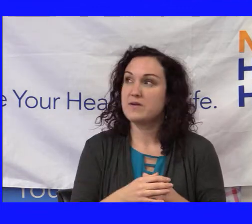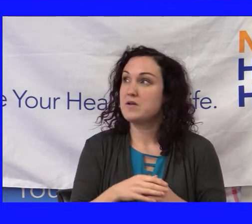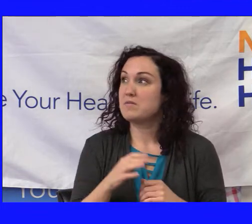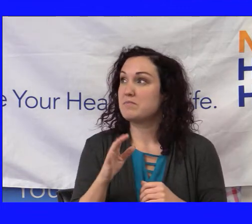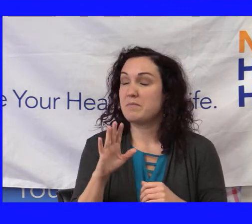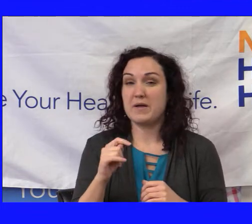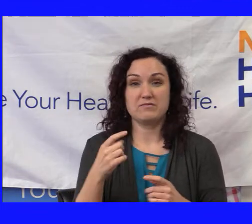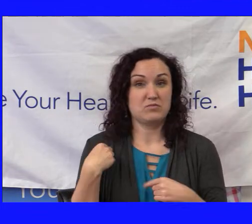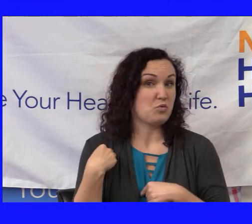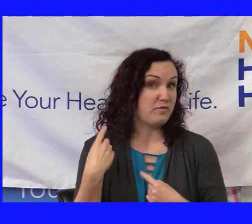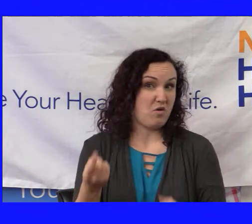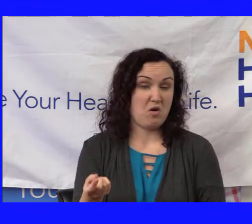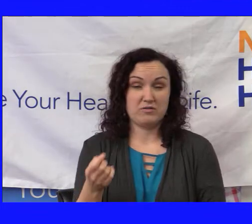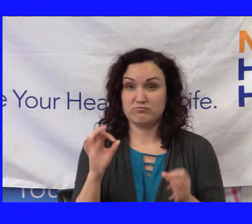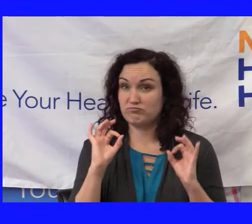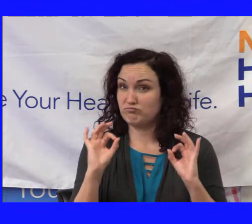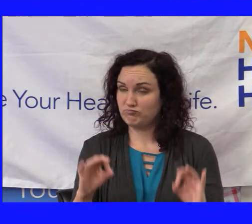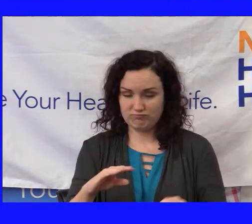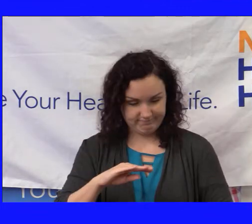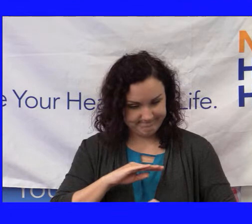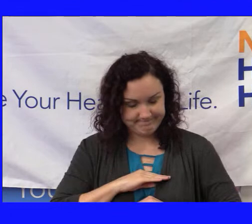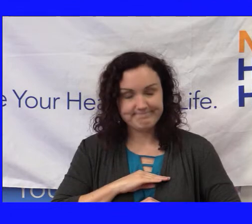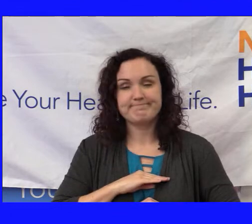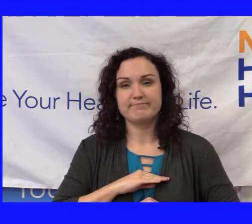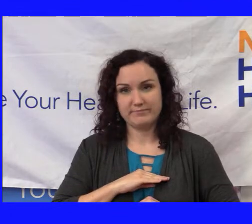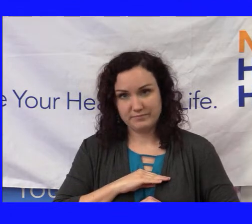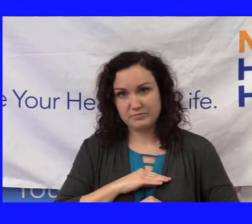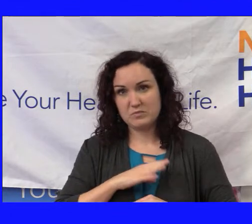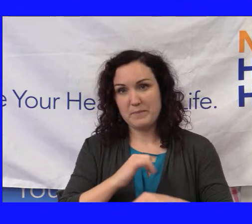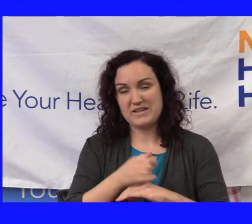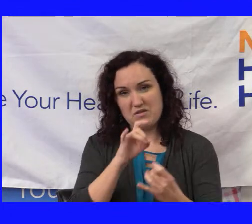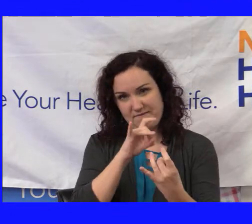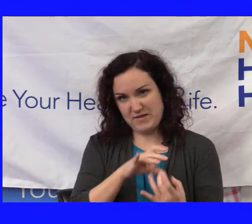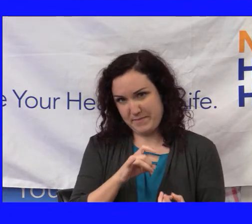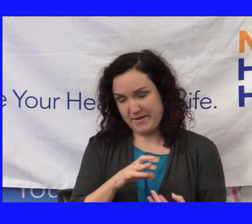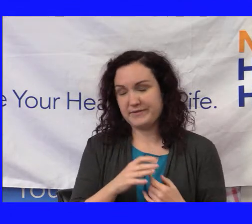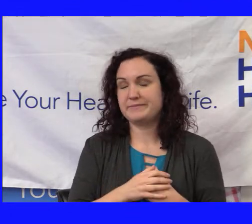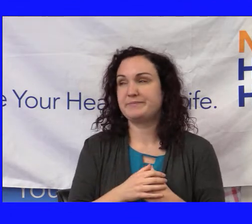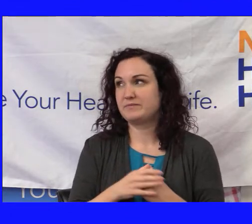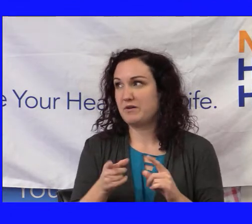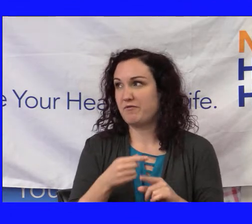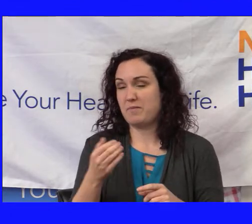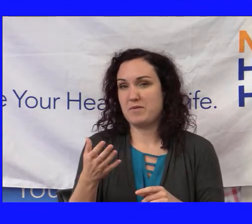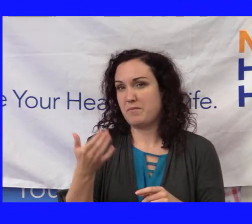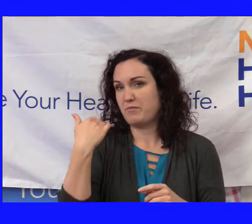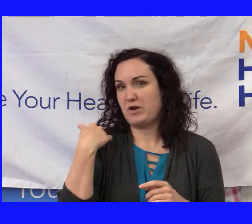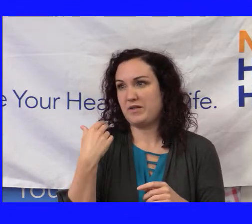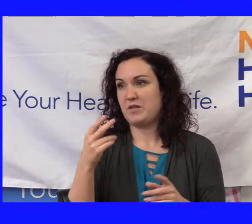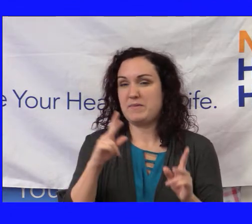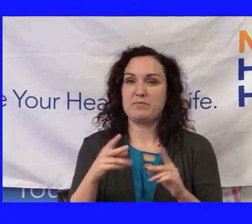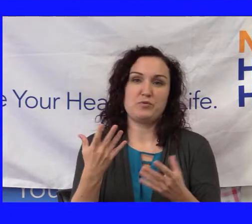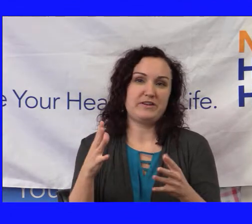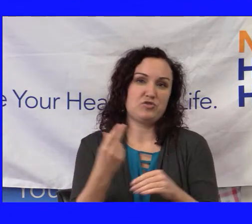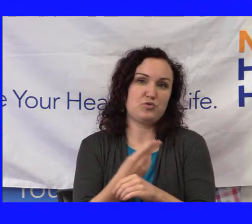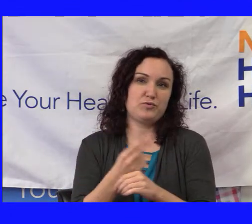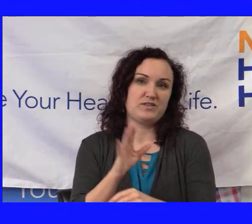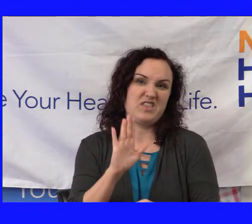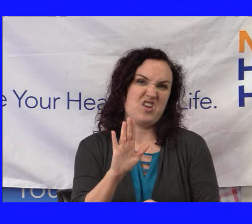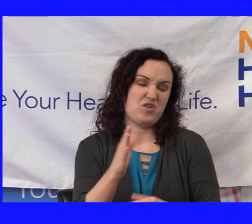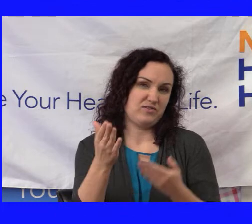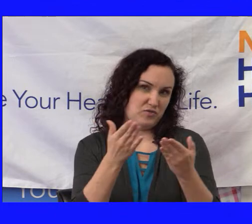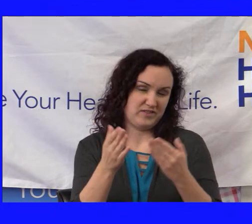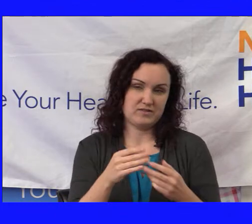track record thus far has seen as satisfactory based on the feedback we received from prior users of their